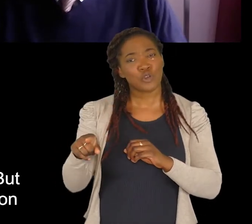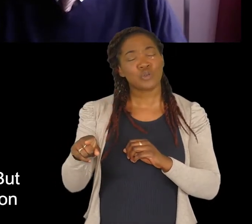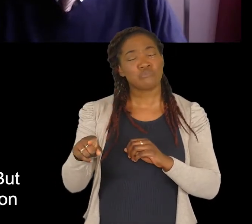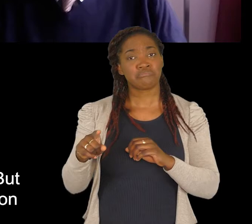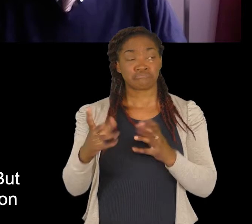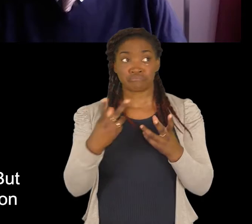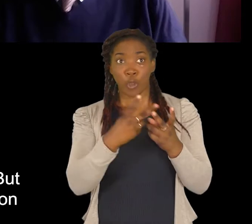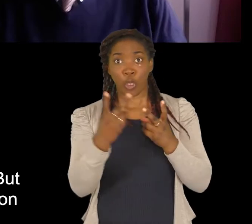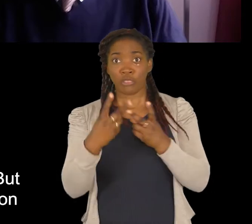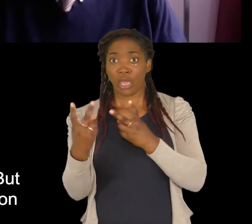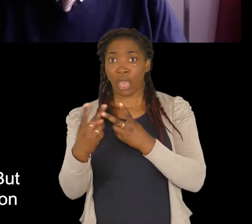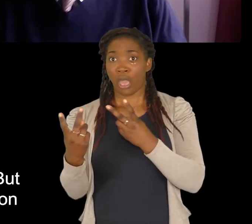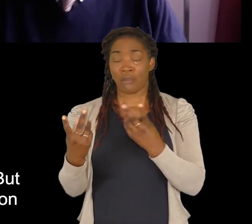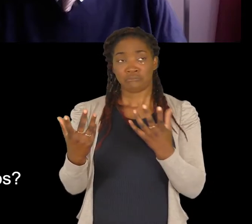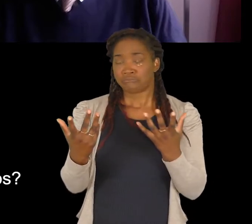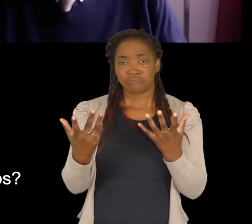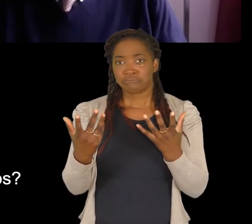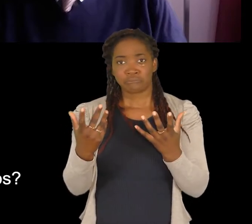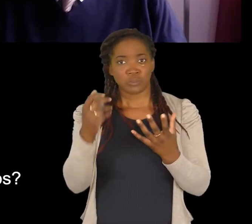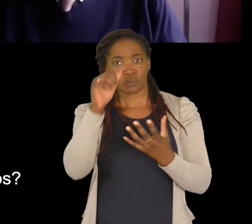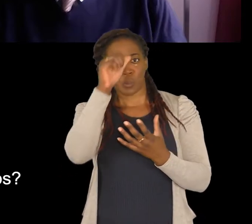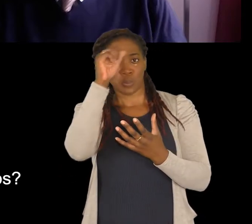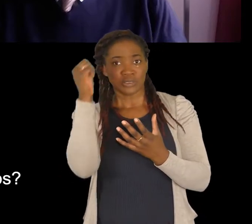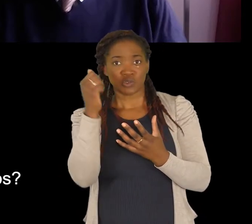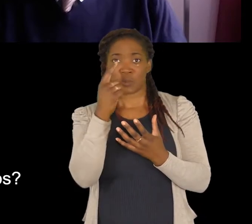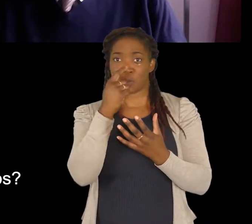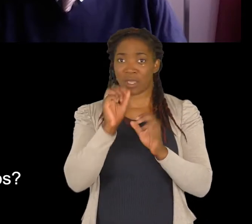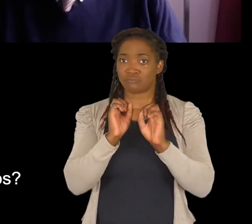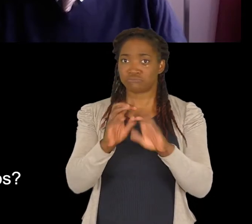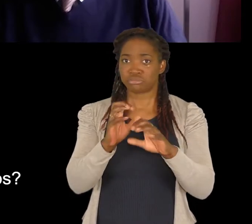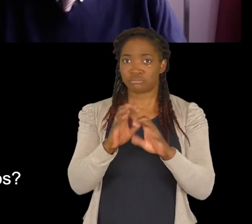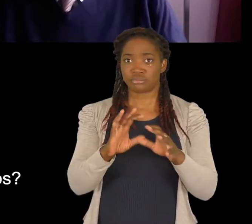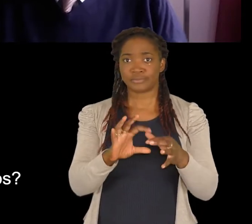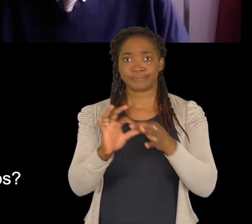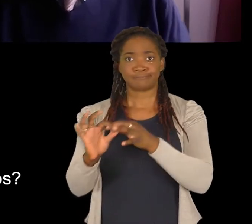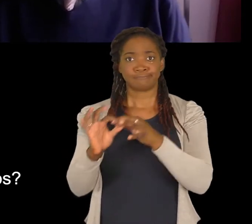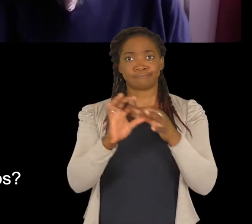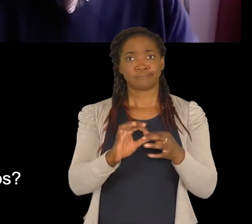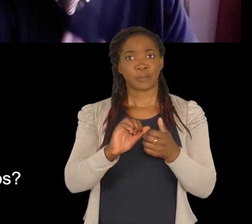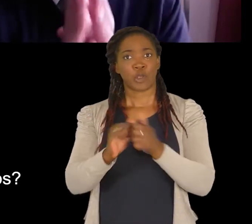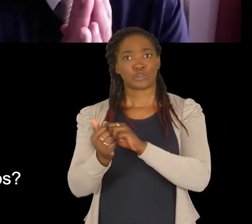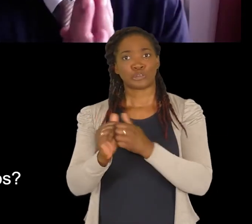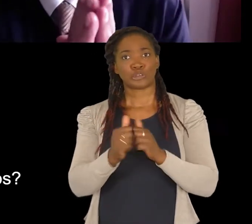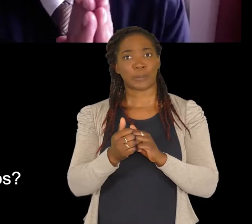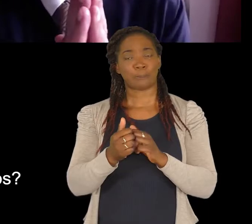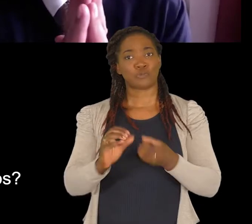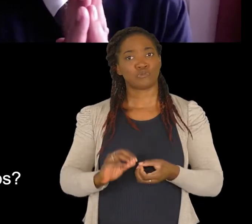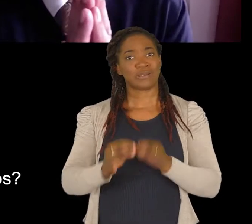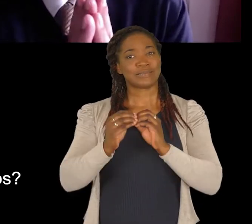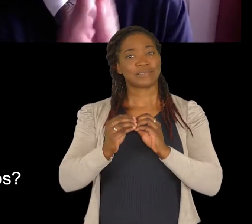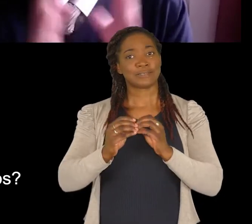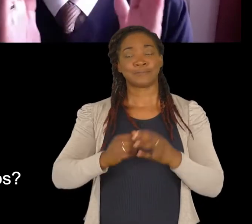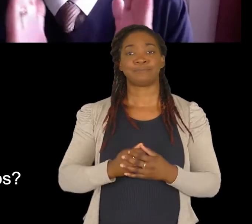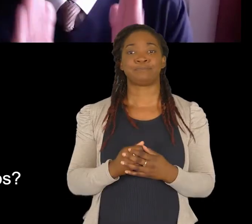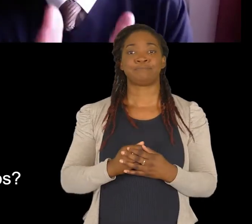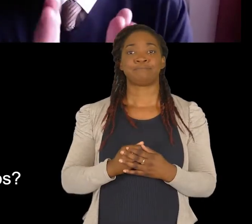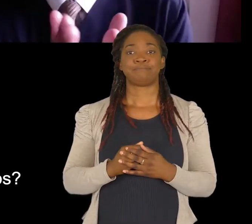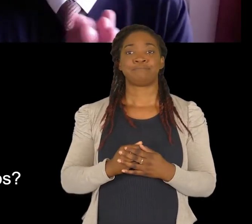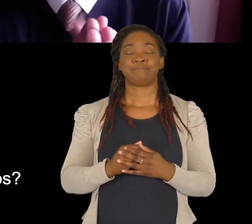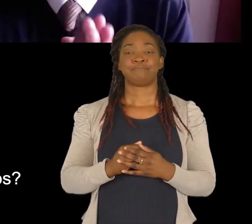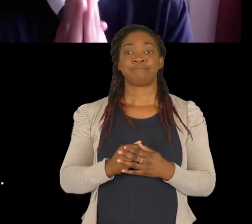but what other pieces of wisdom do you have on that, building collaborations and partnerships? So the first thing is